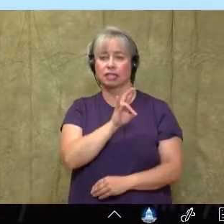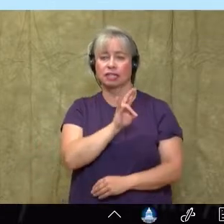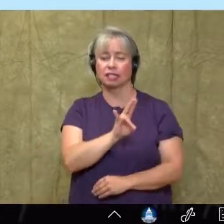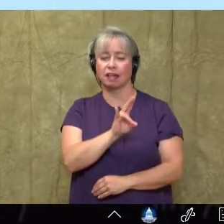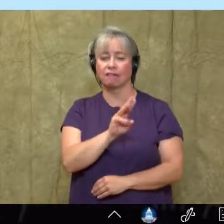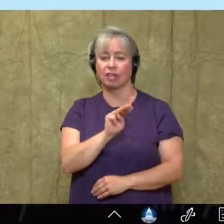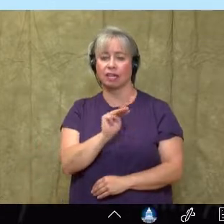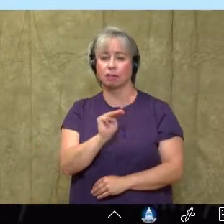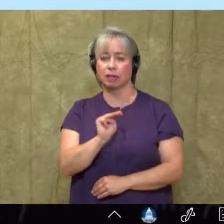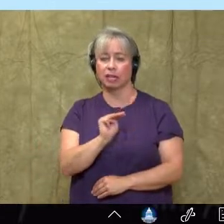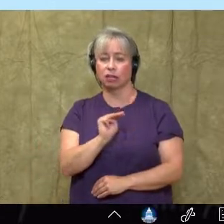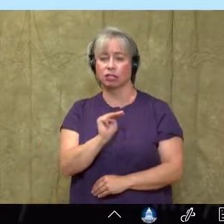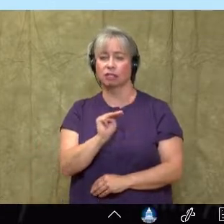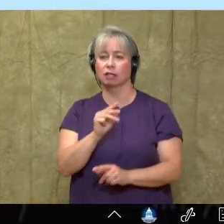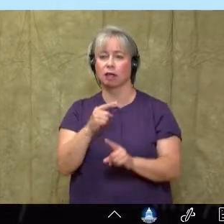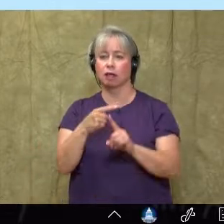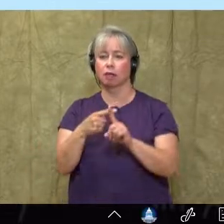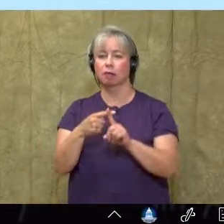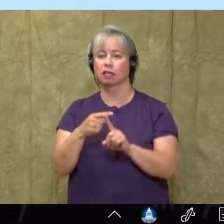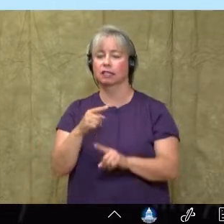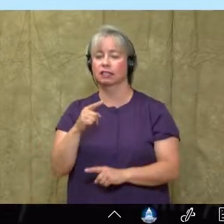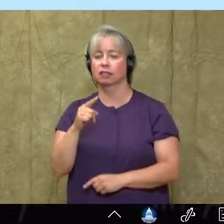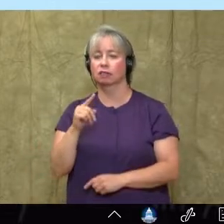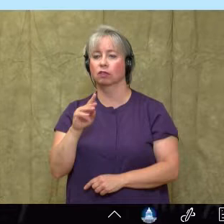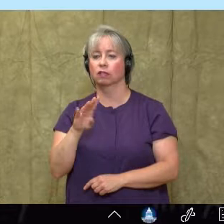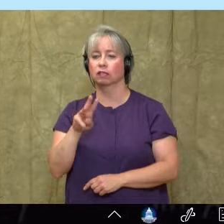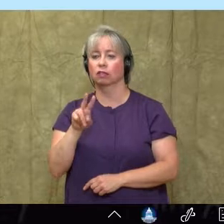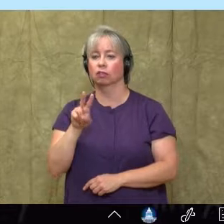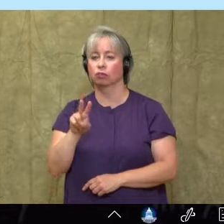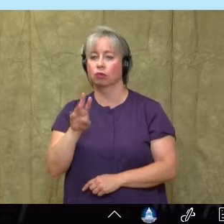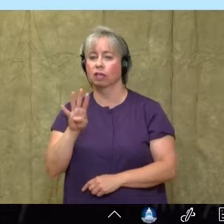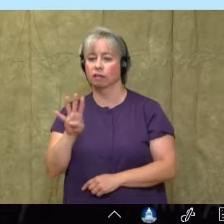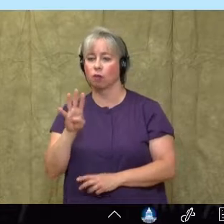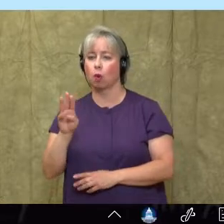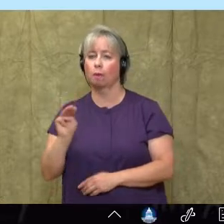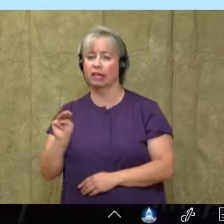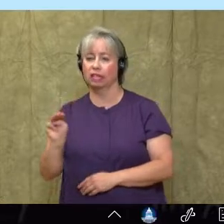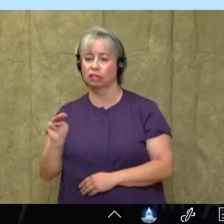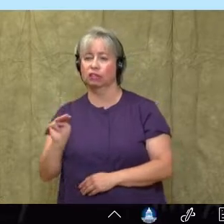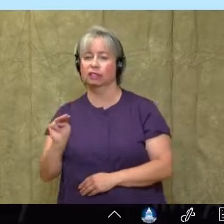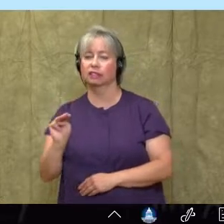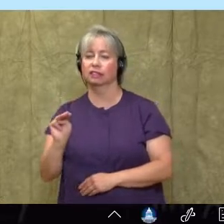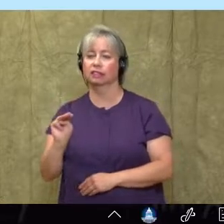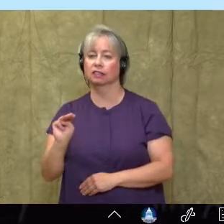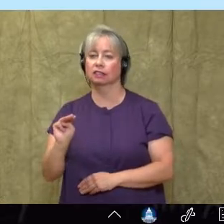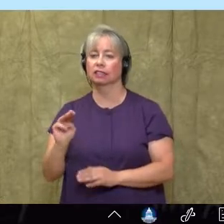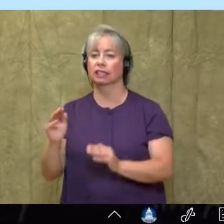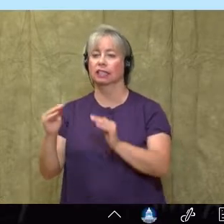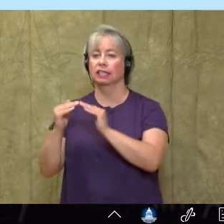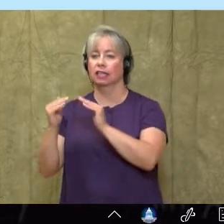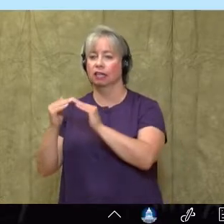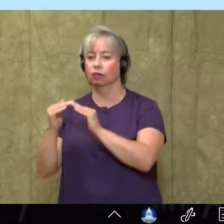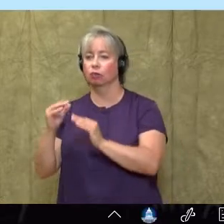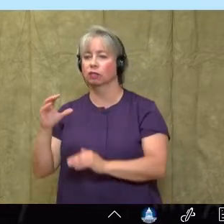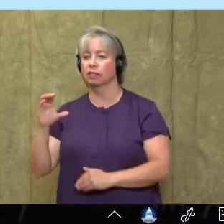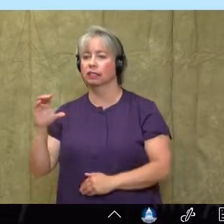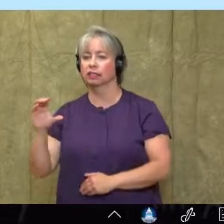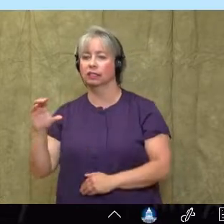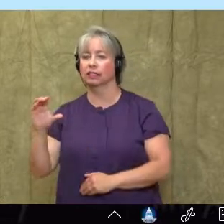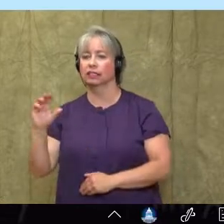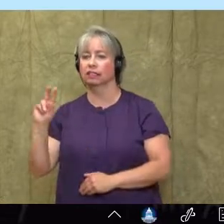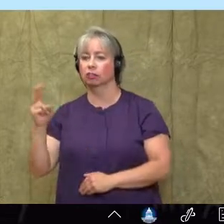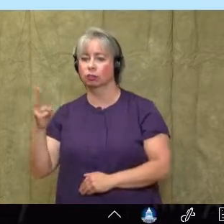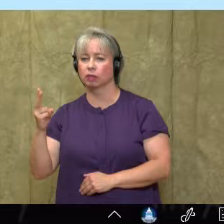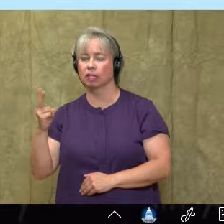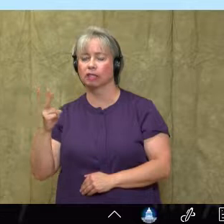meters. Our b would equal 24 meters. And our c. And you can